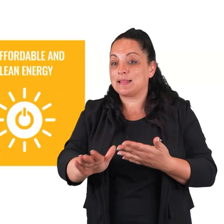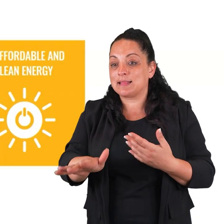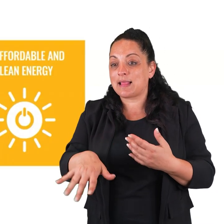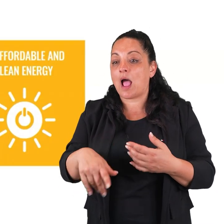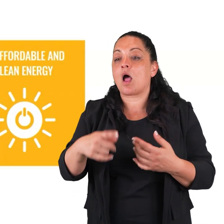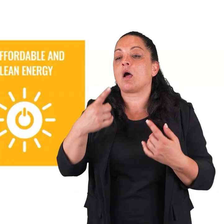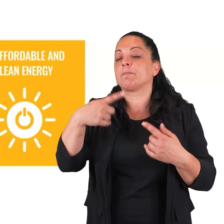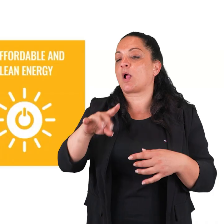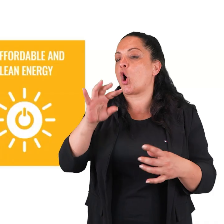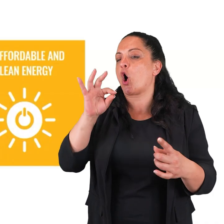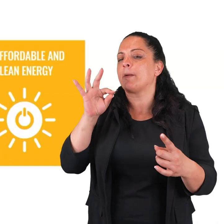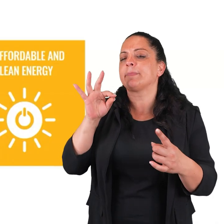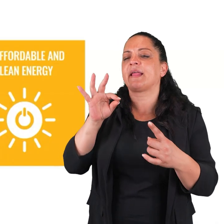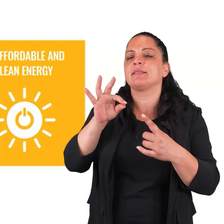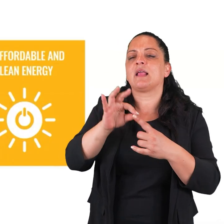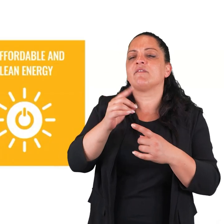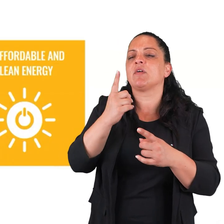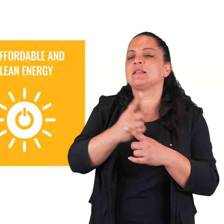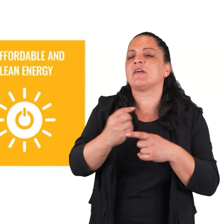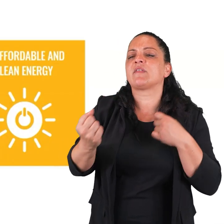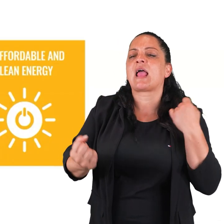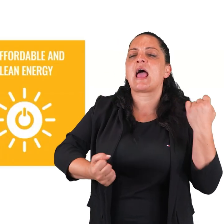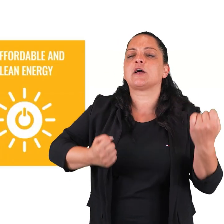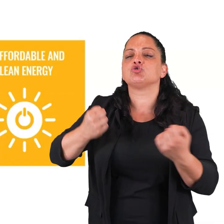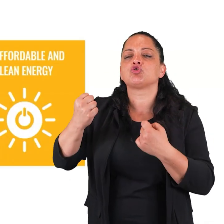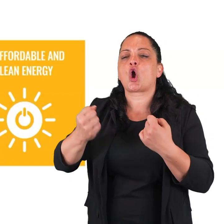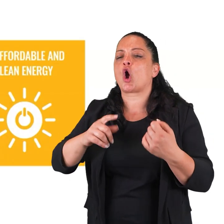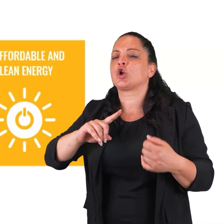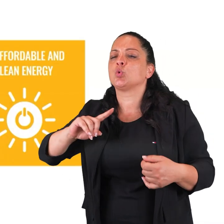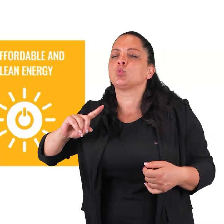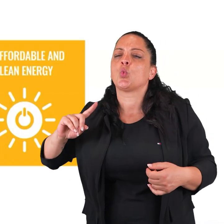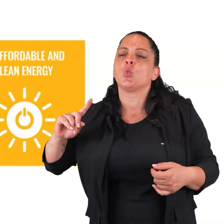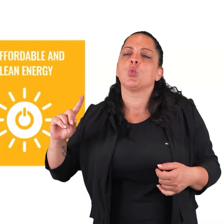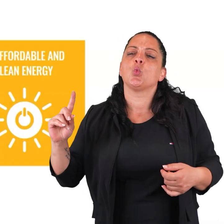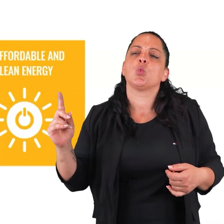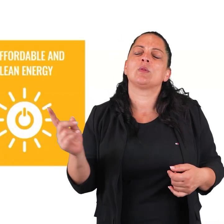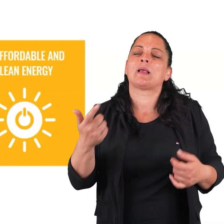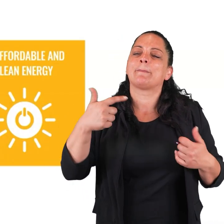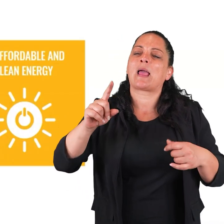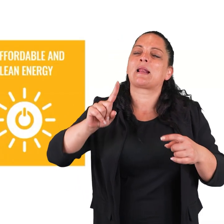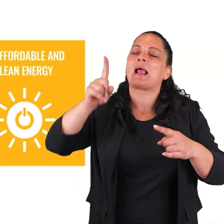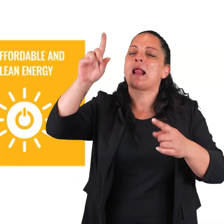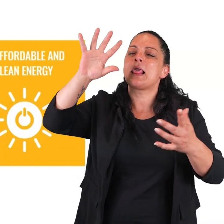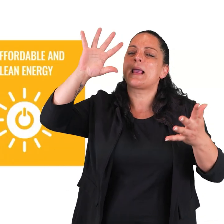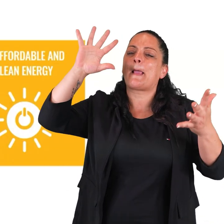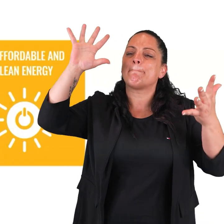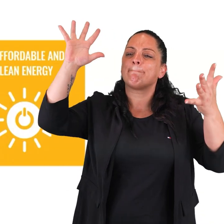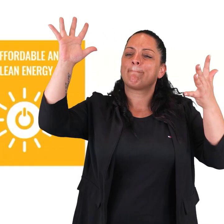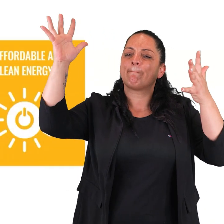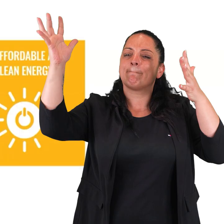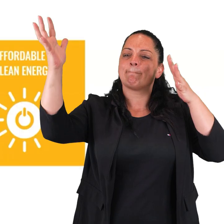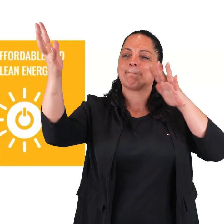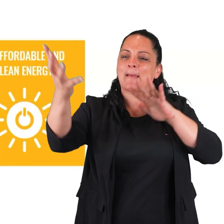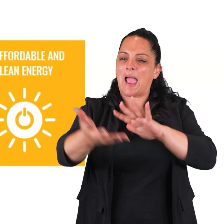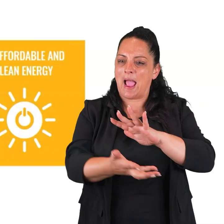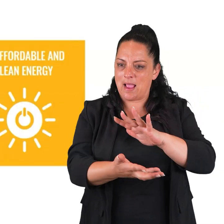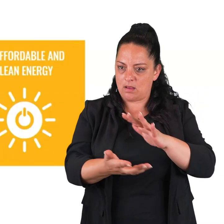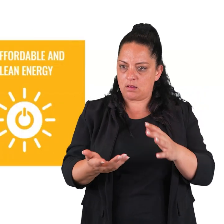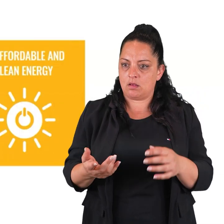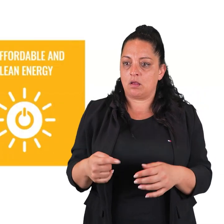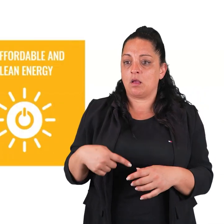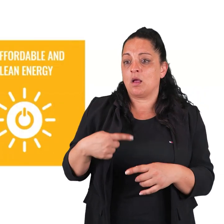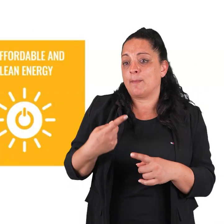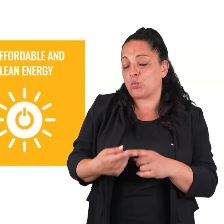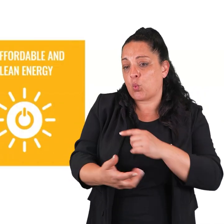number 7 is about affordable and clean energy, and it's a goal that sustains all the actions that we can